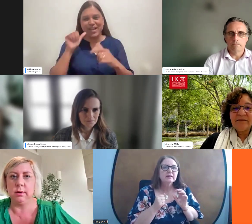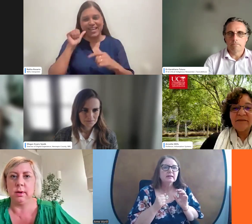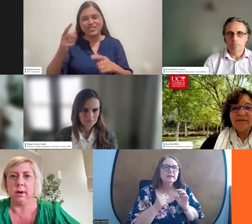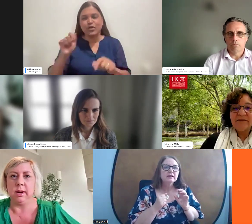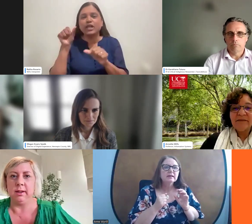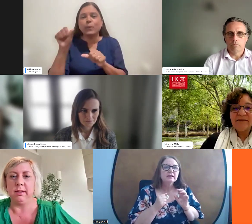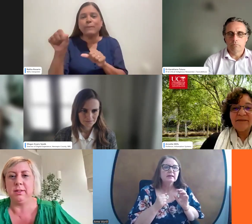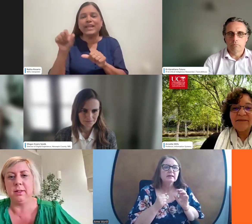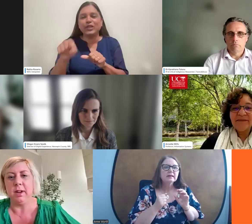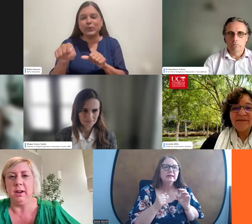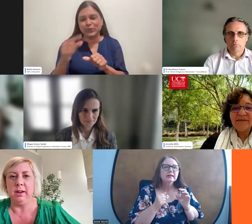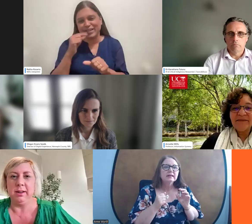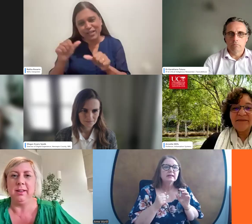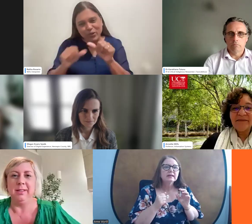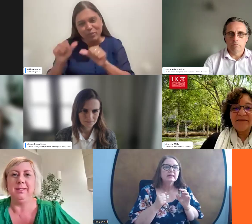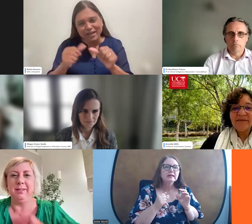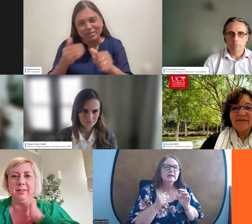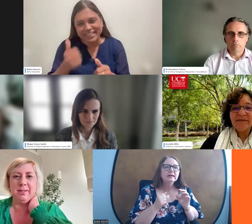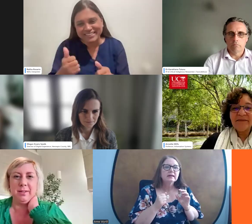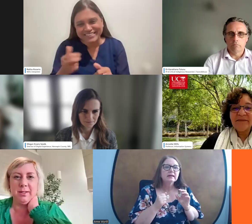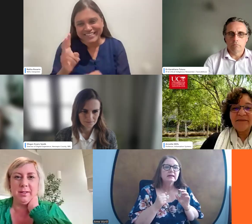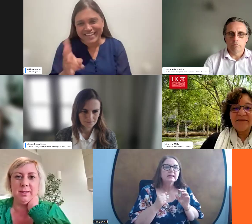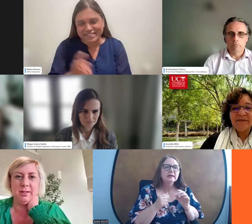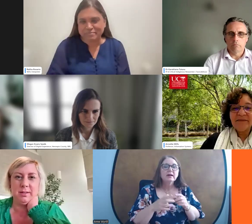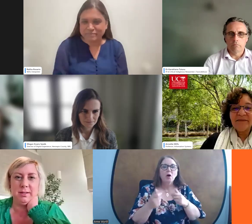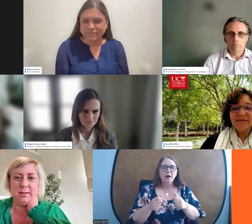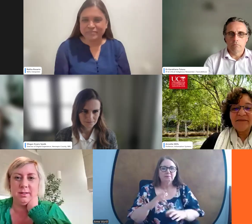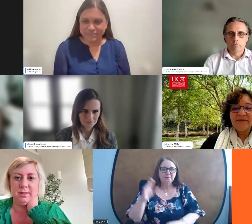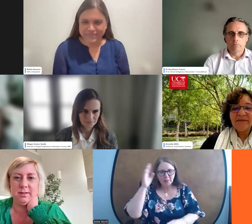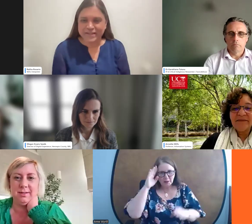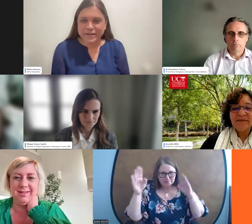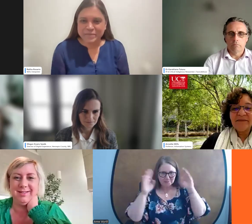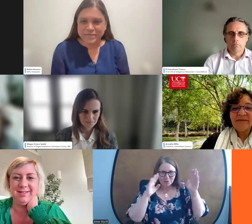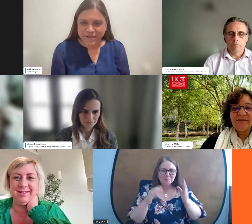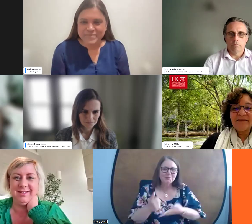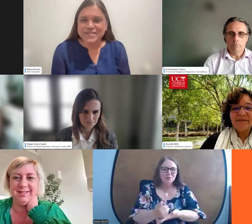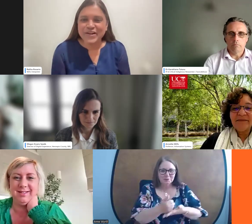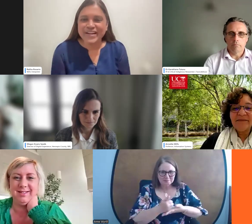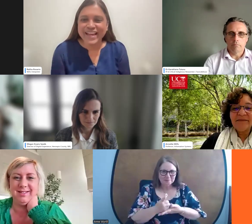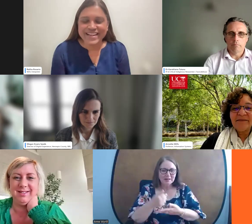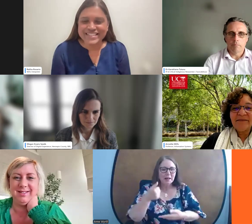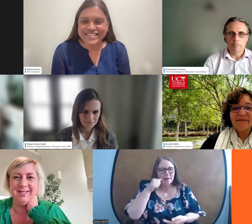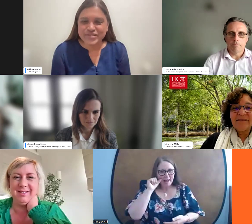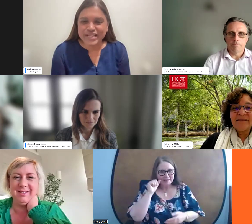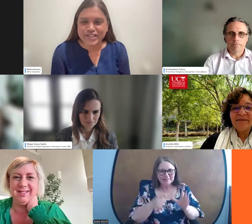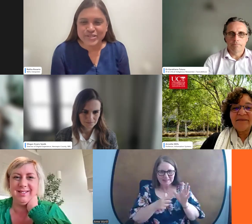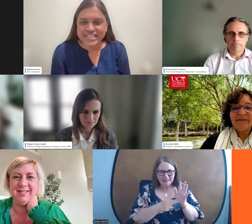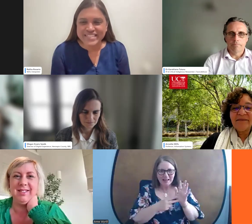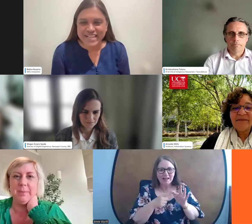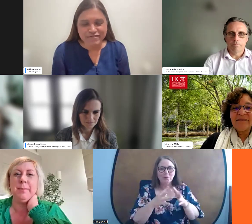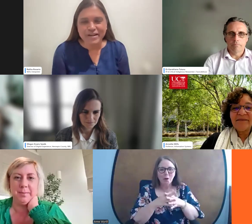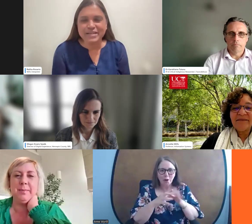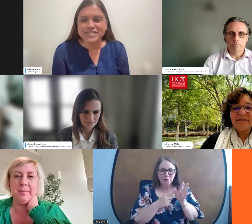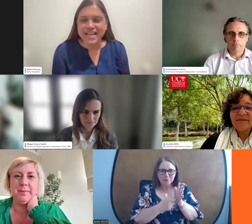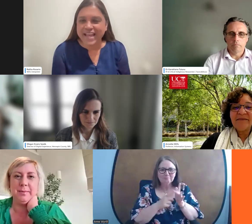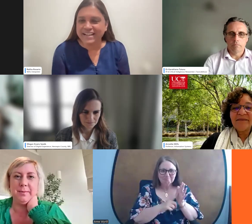Thank you, Anne. Sorry. Okay. Can you go back, please, again? Yeah. Sorry, Anne is just reintroducing